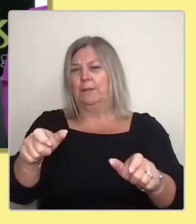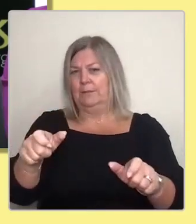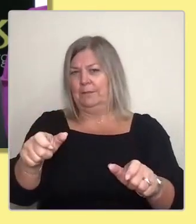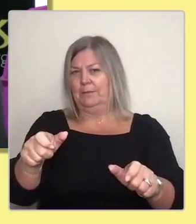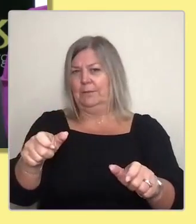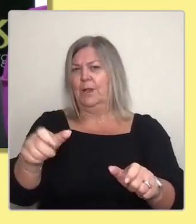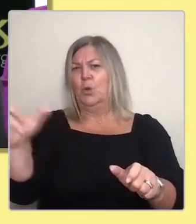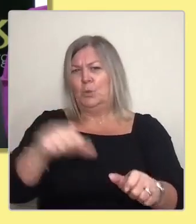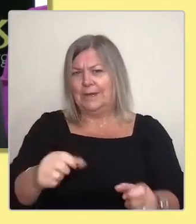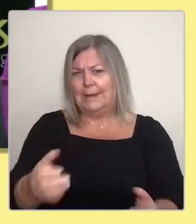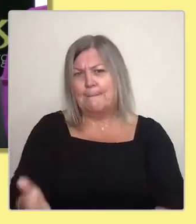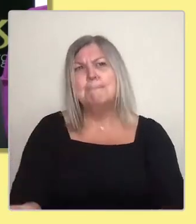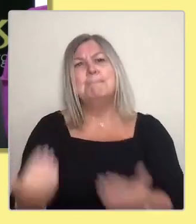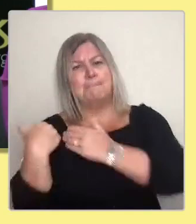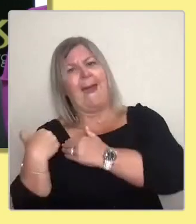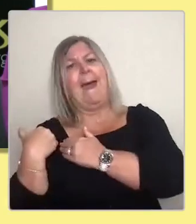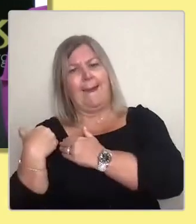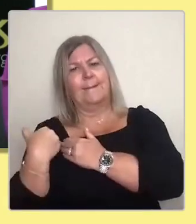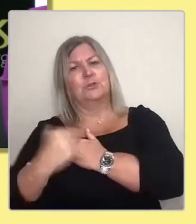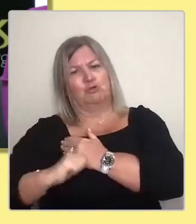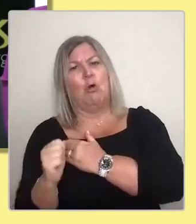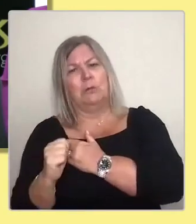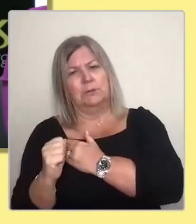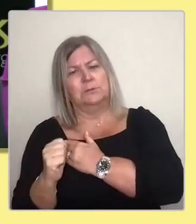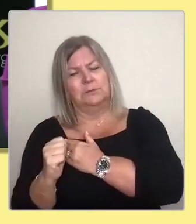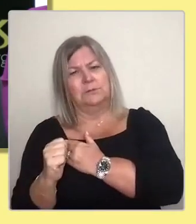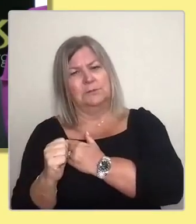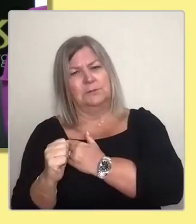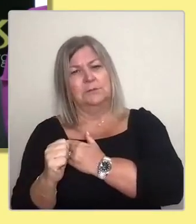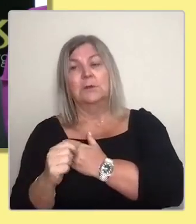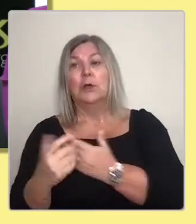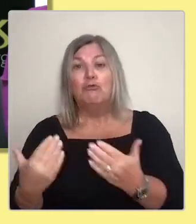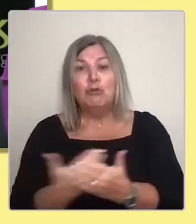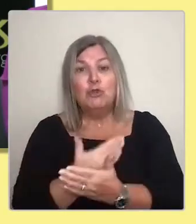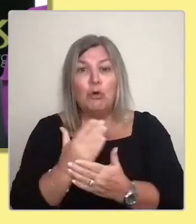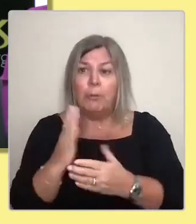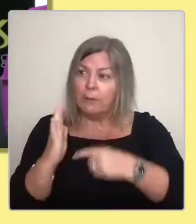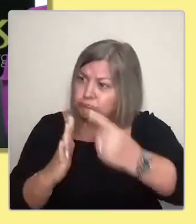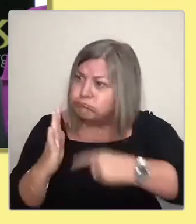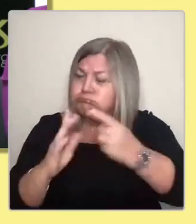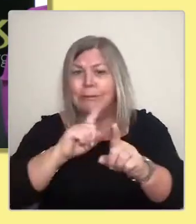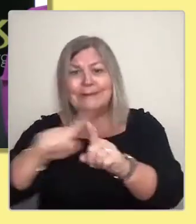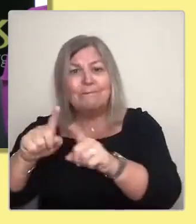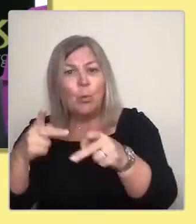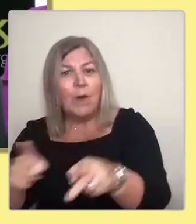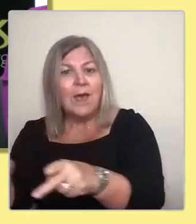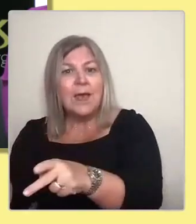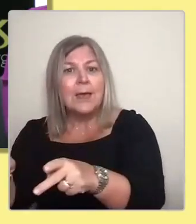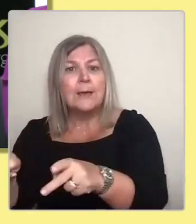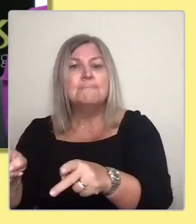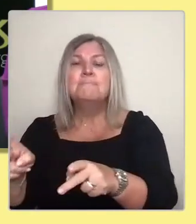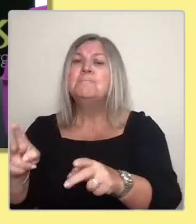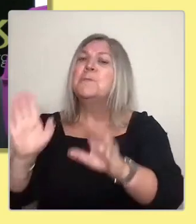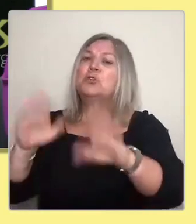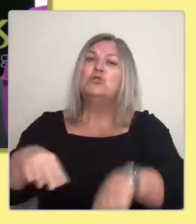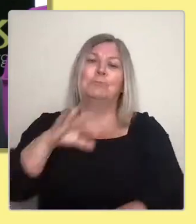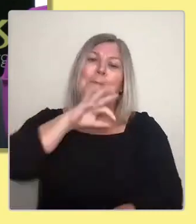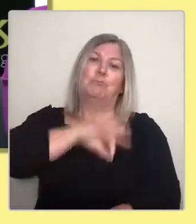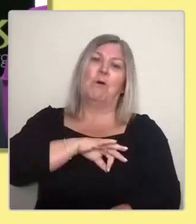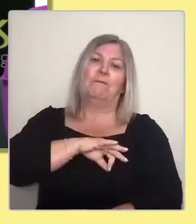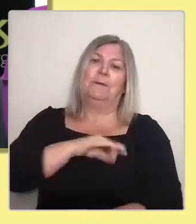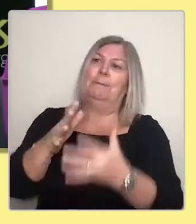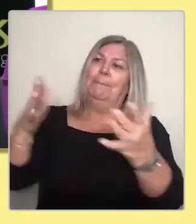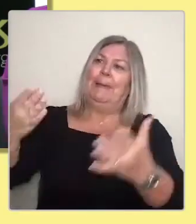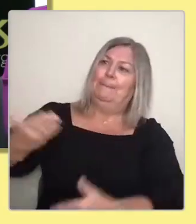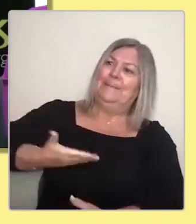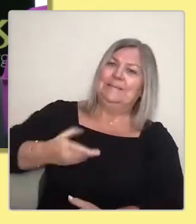When it comes to renewables, let's not just lease off those renewables in Scotland. Let's take an equity stake. So when they make profit, it doesn't just go in the pockets of